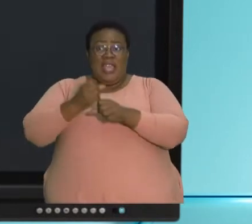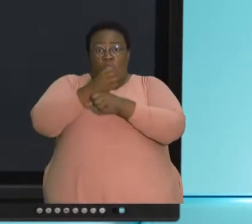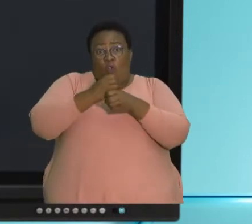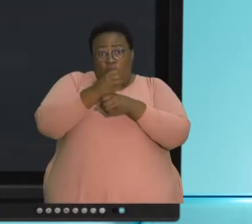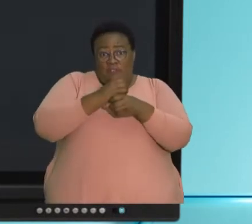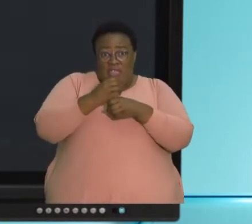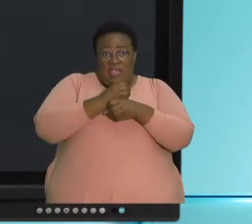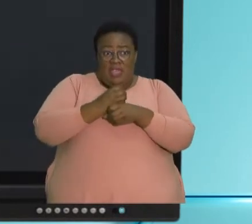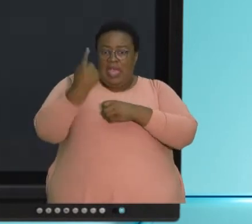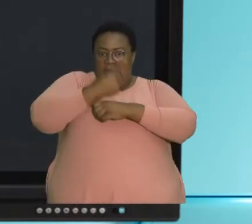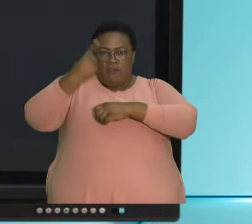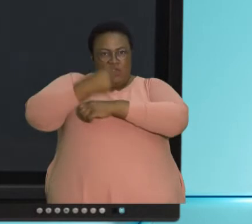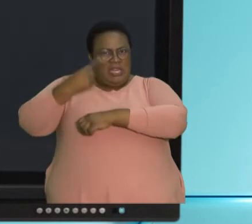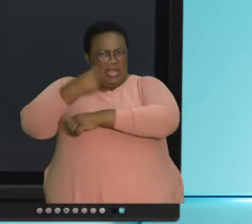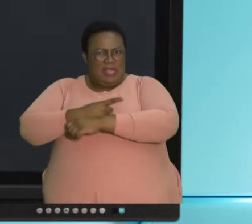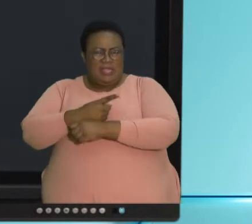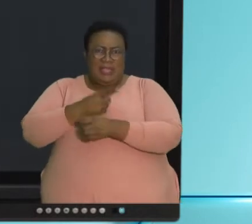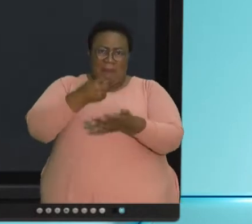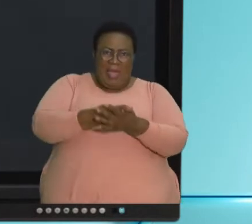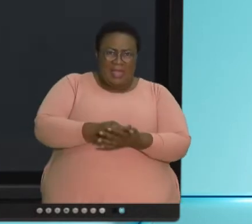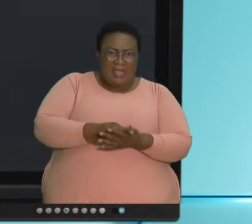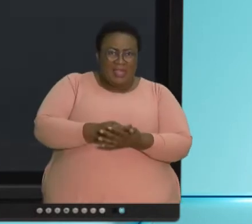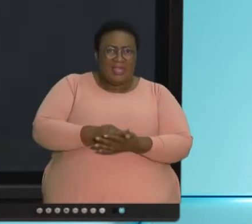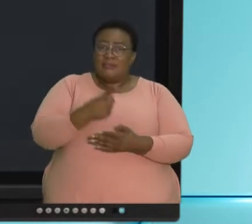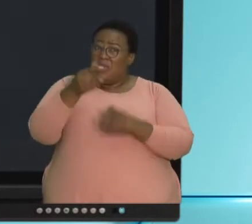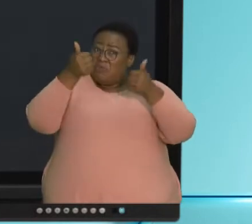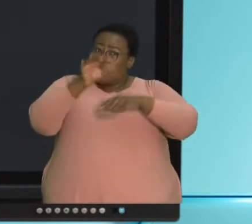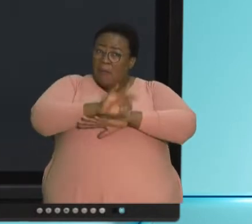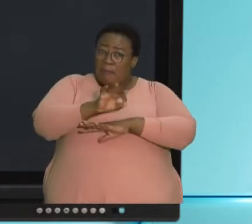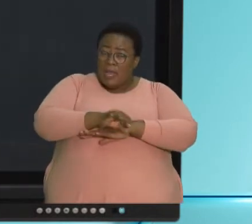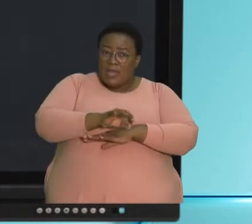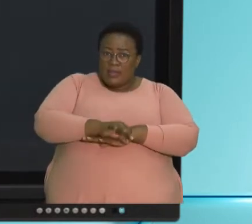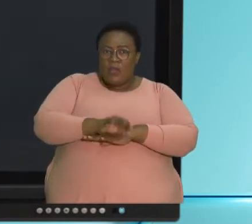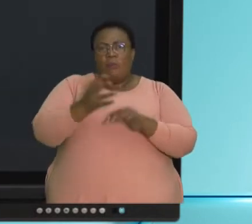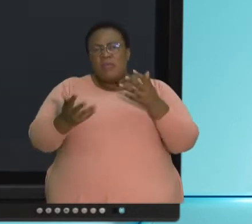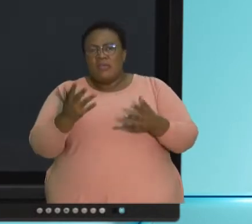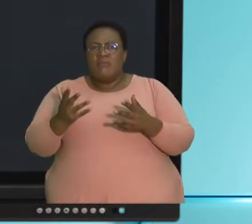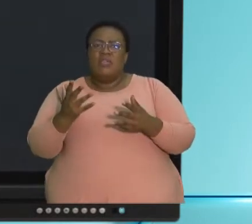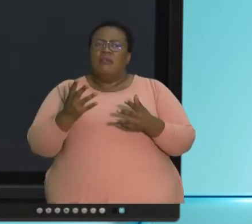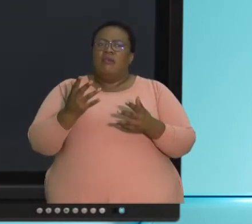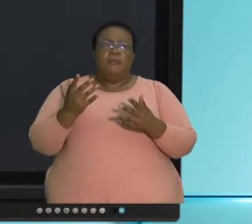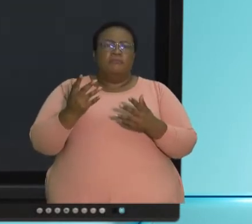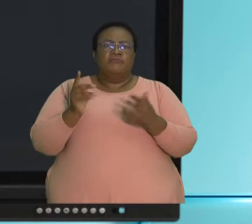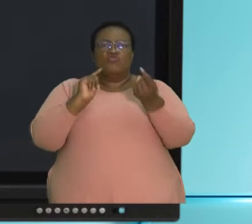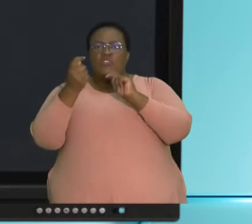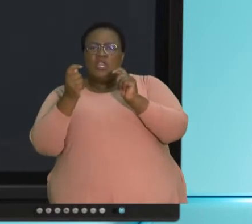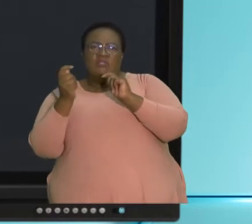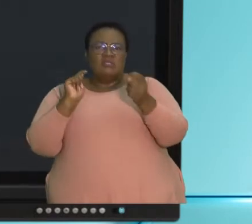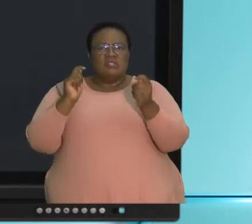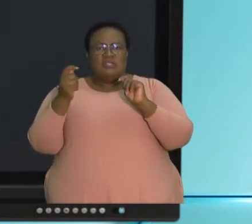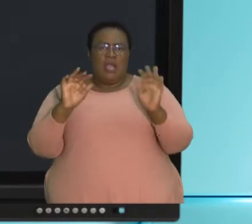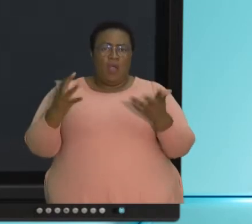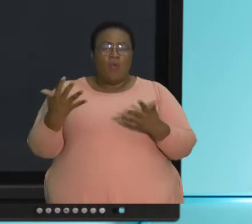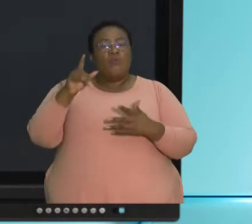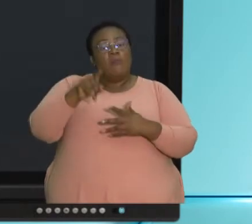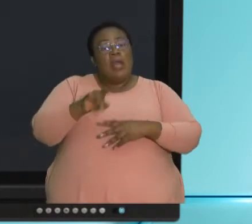good plan? Or can you maybe buy it every second day or something? You see, so this is the big idea here, that you must have a plan that you're